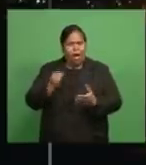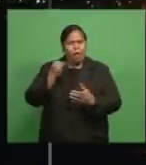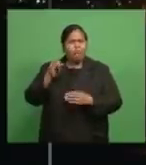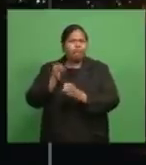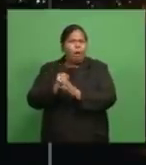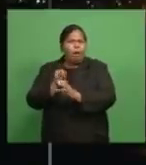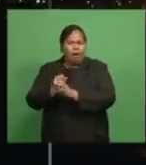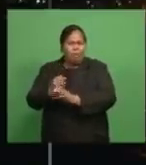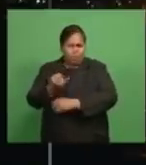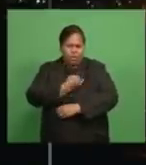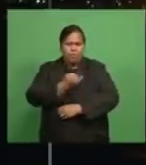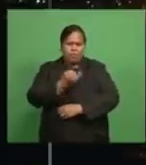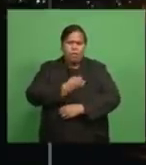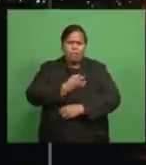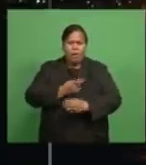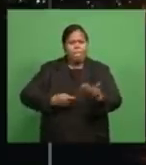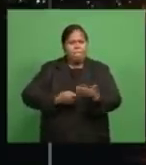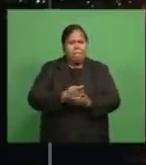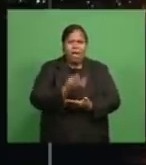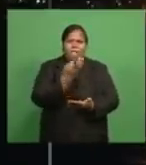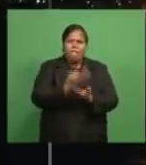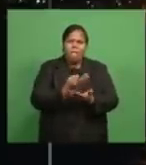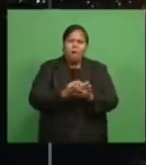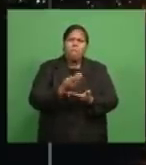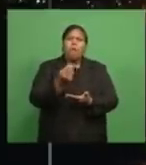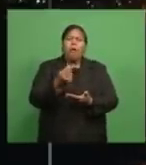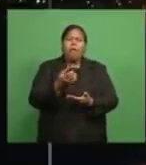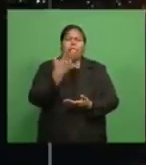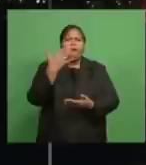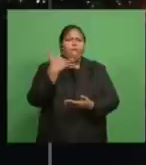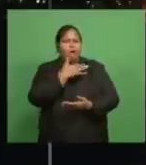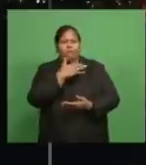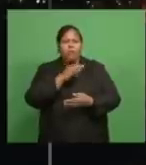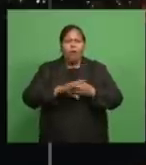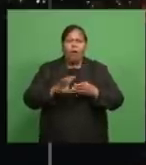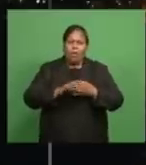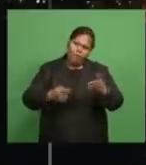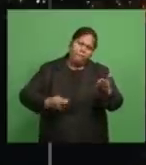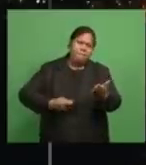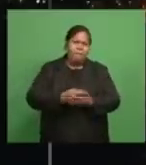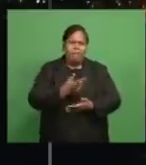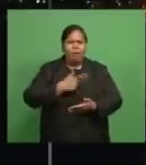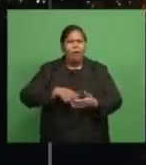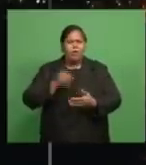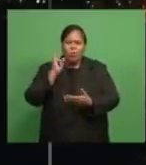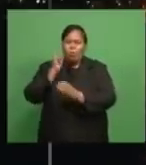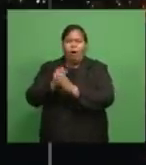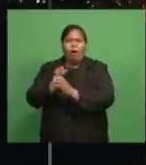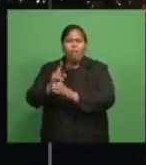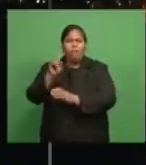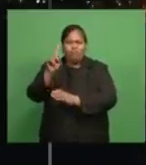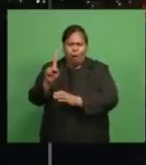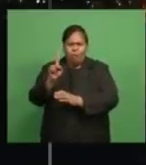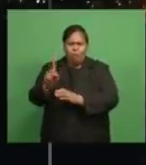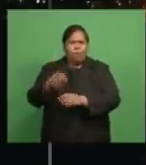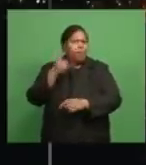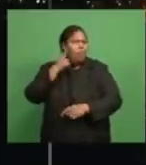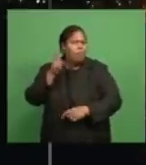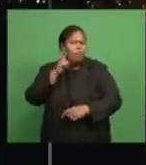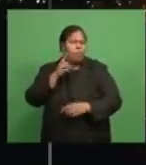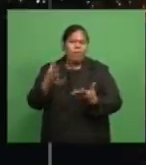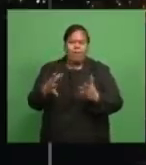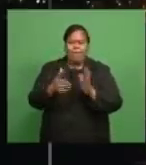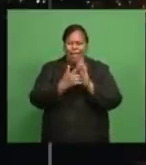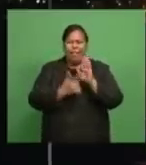of $500. Susana Mborenivalu was charged with 1 count of disobedience of lawful order. Apinisa Wangarandovu